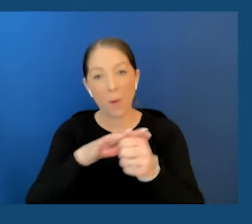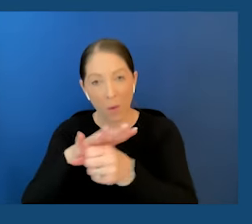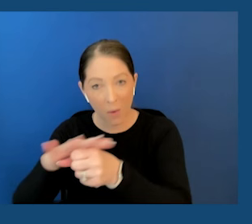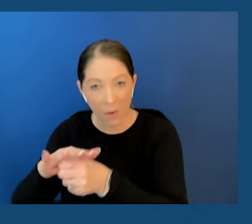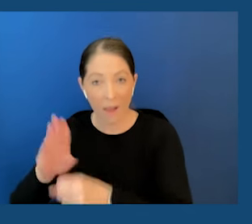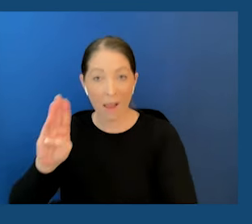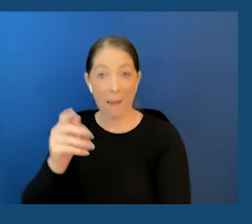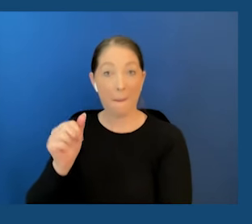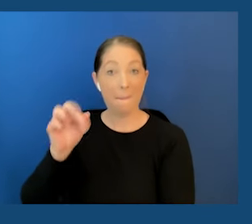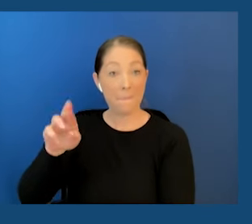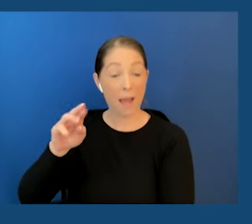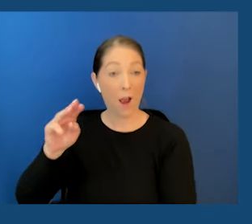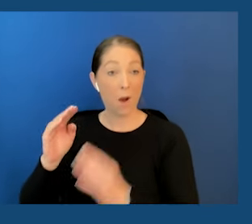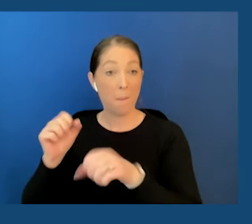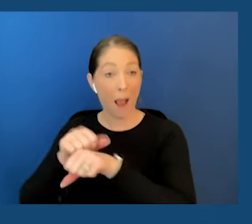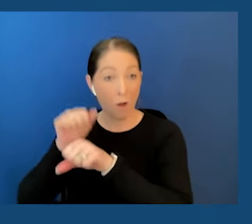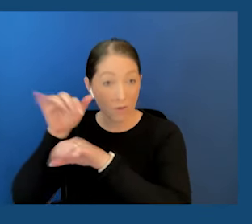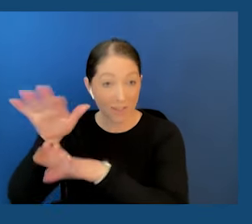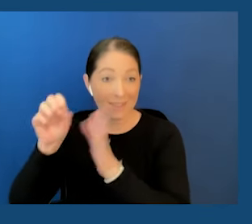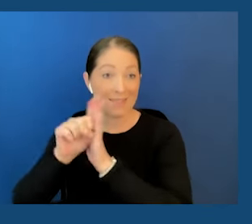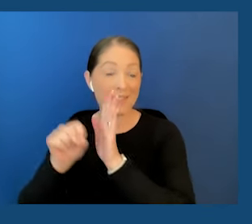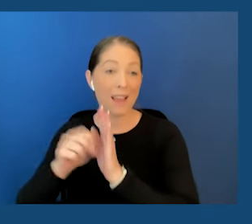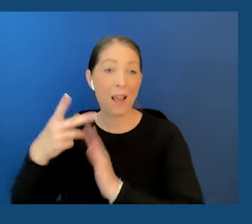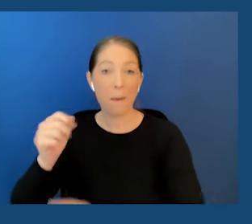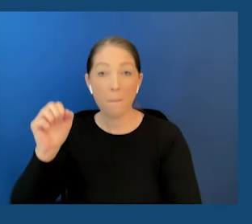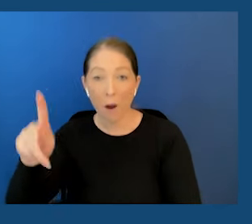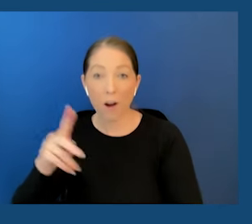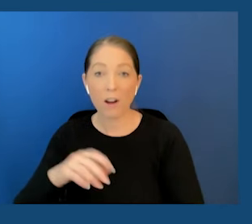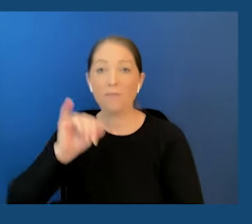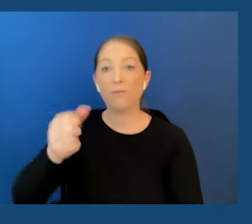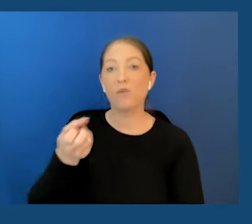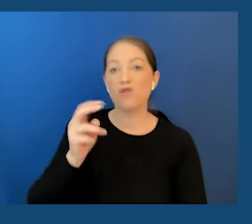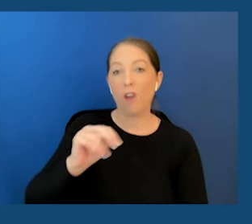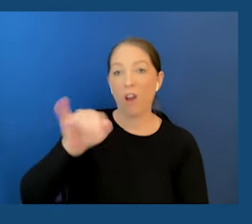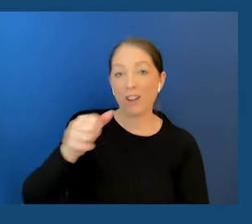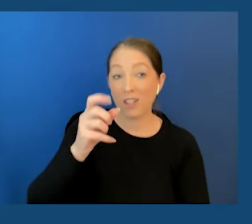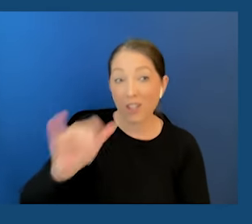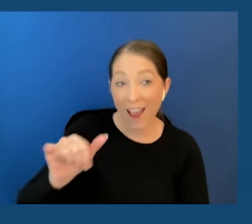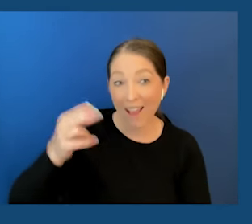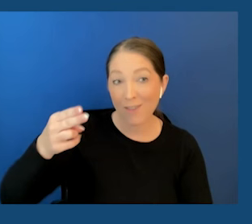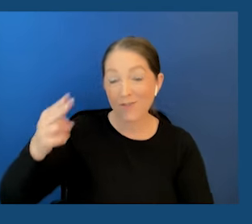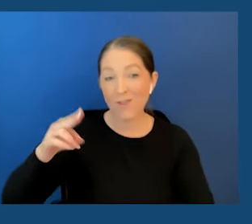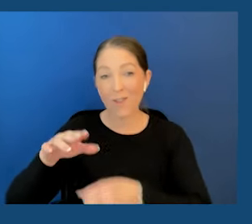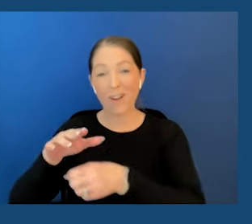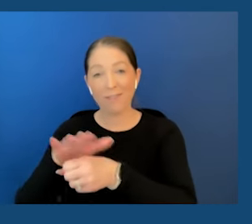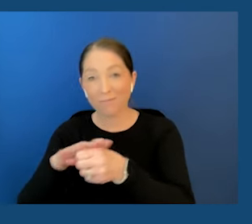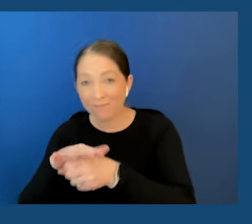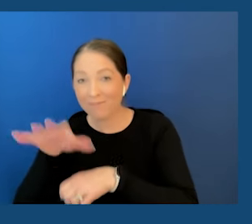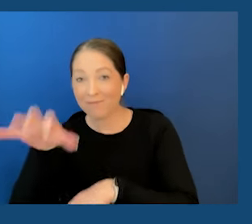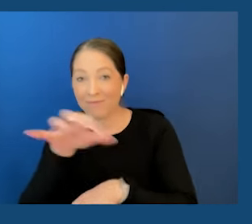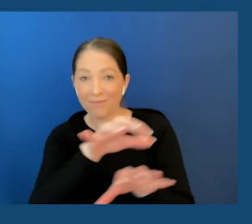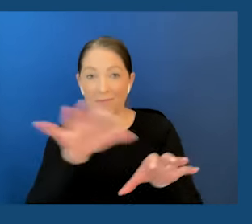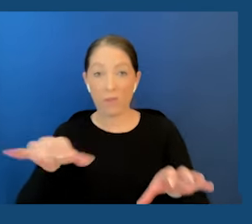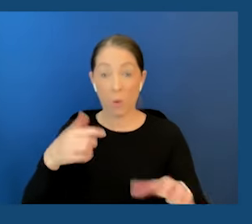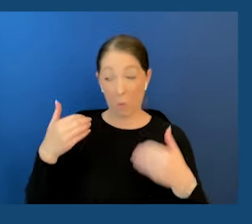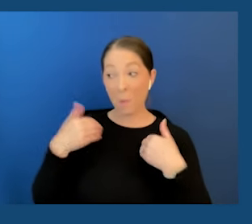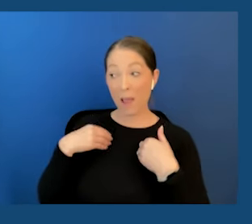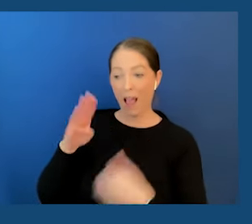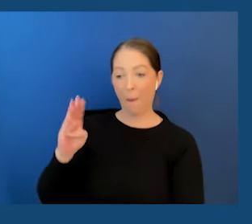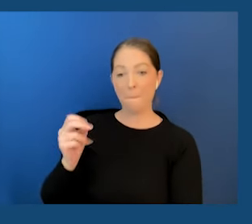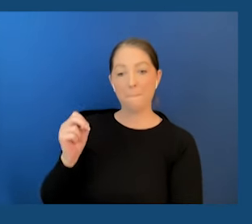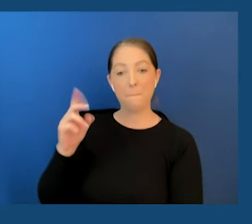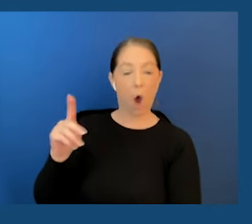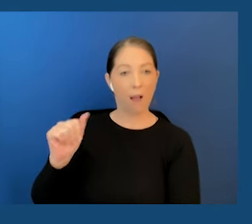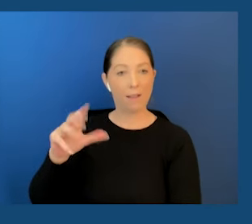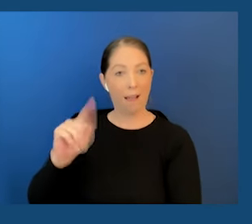Park, $25 million for John Jay Historic Site. But that's not all. That's just from our budget. We have Bond Act money that we're also investing in